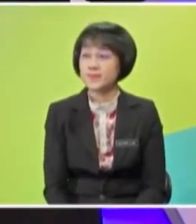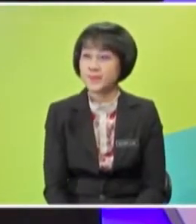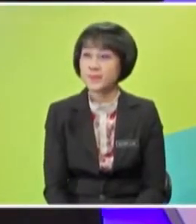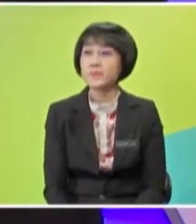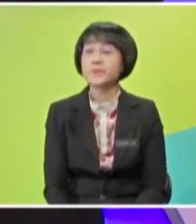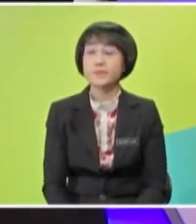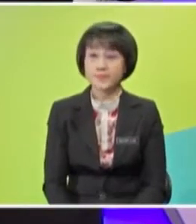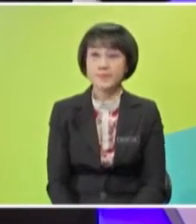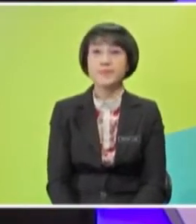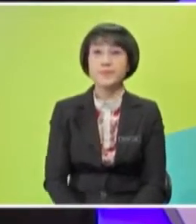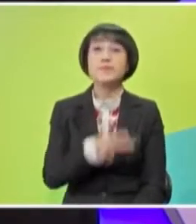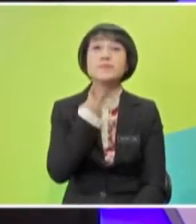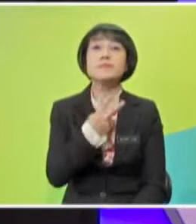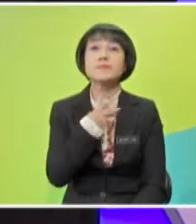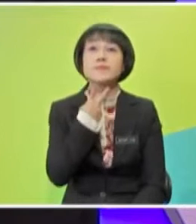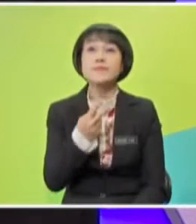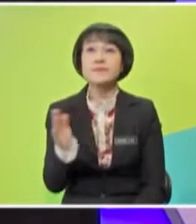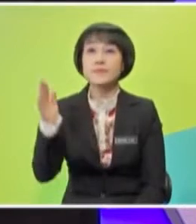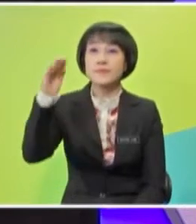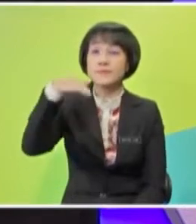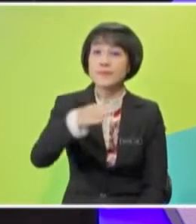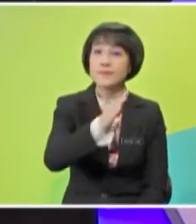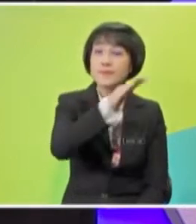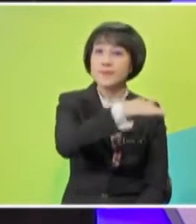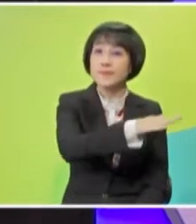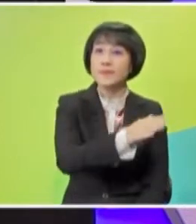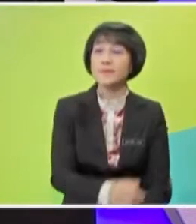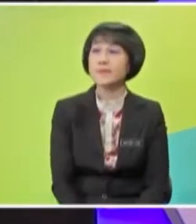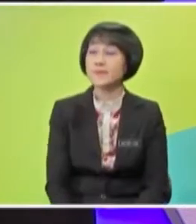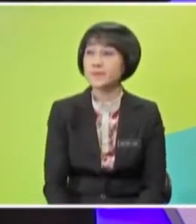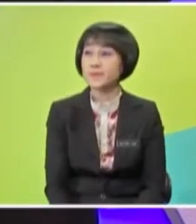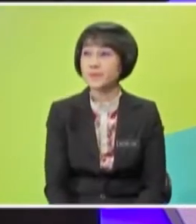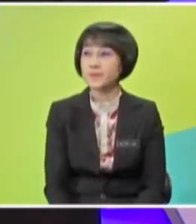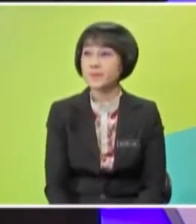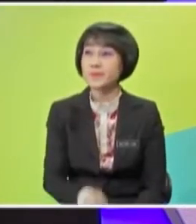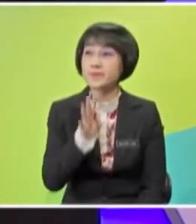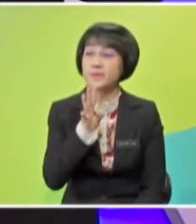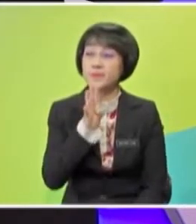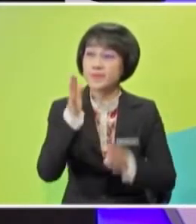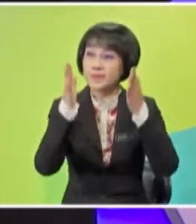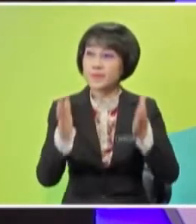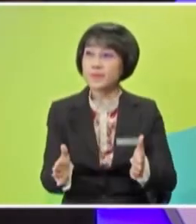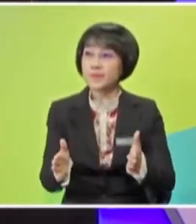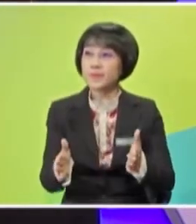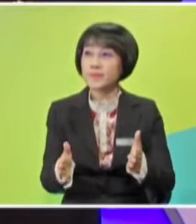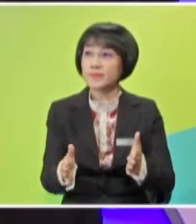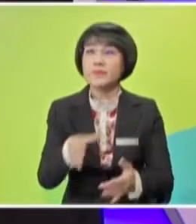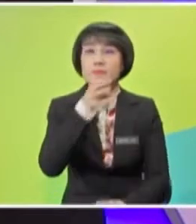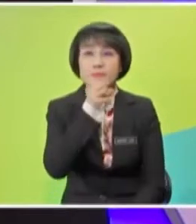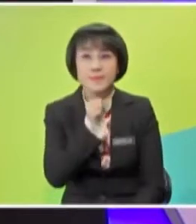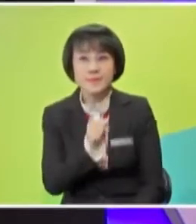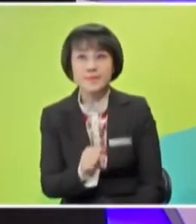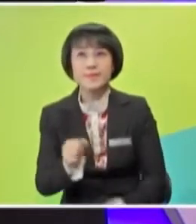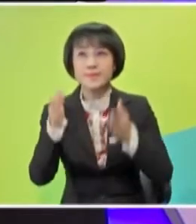the English all around the world. Okay, and also and speakers, we have like old people.